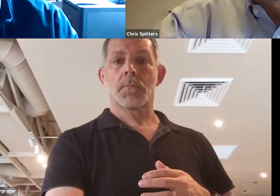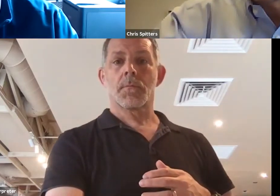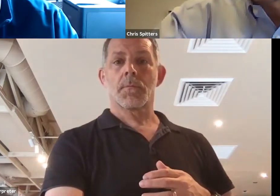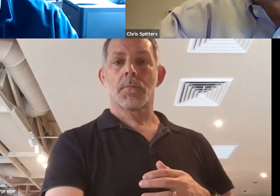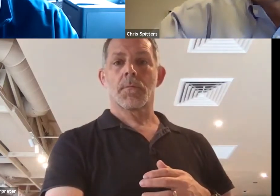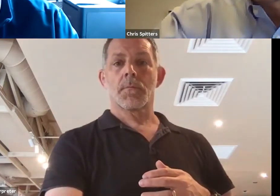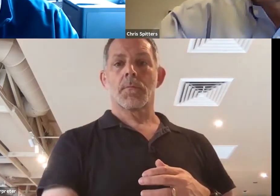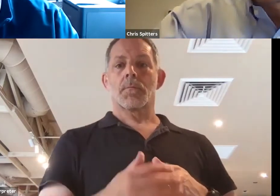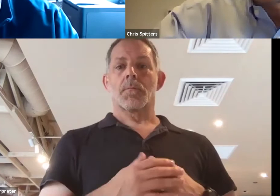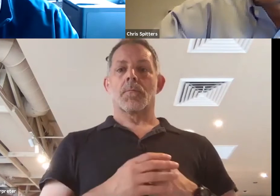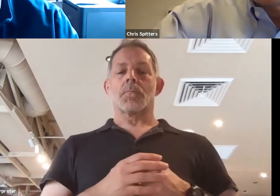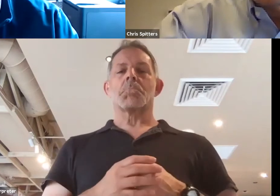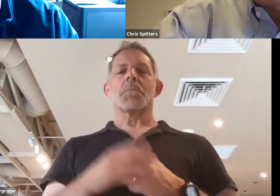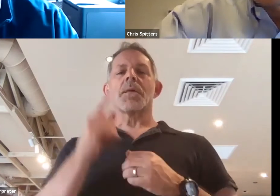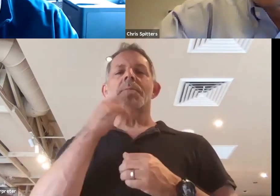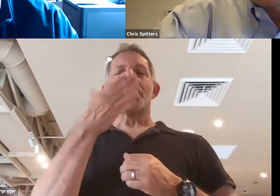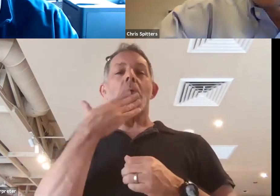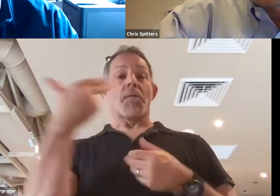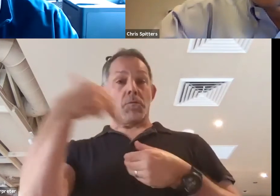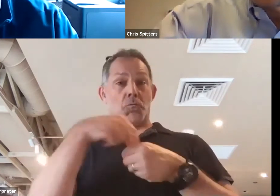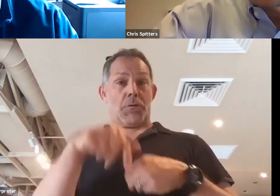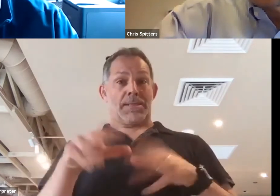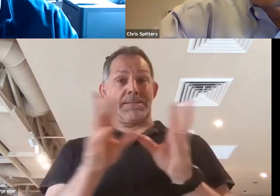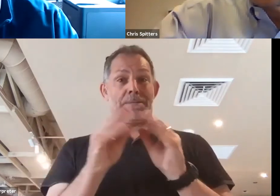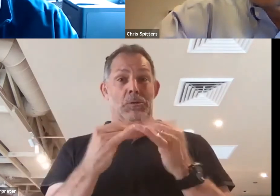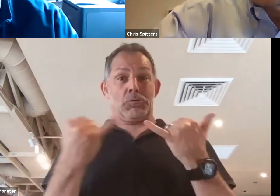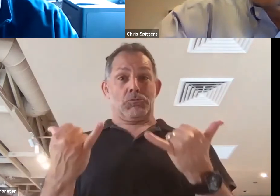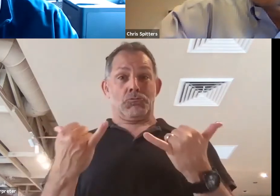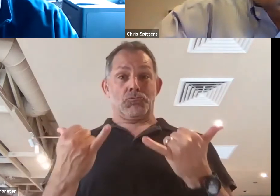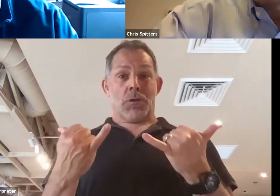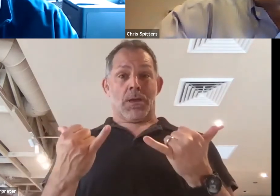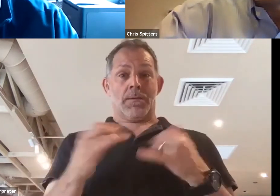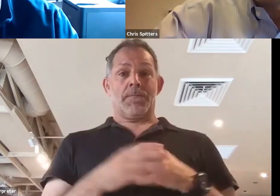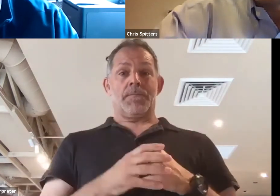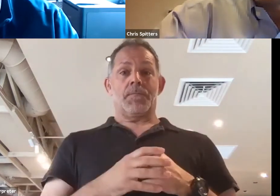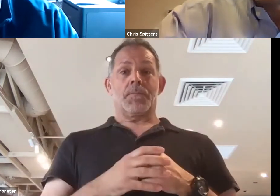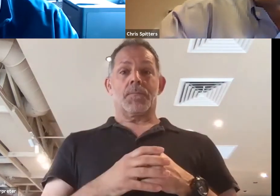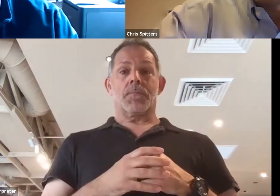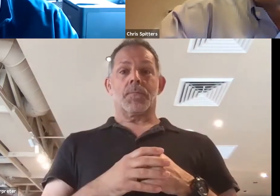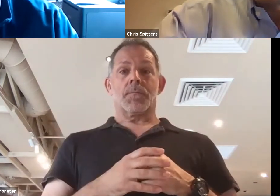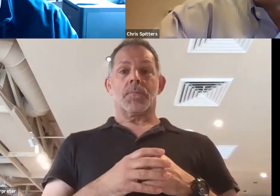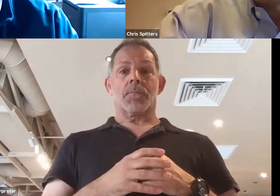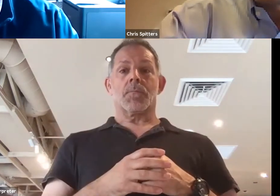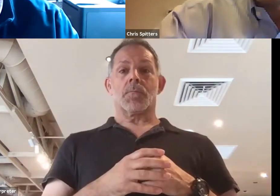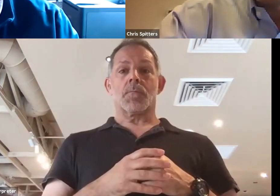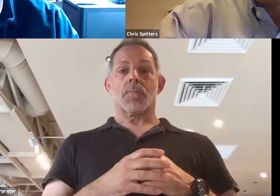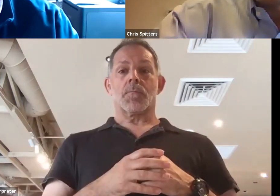up, but please do stay tuned for future media availabilities. Thanks. Thank you.